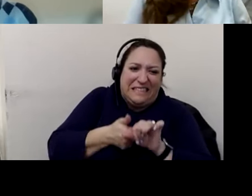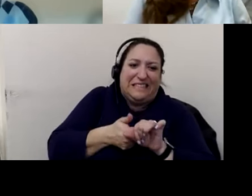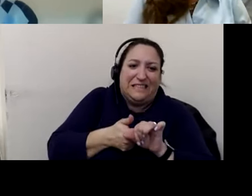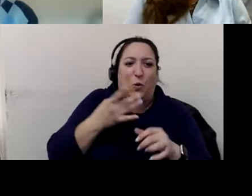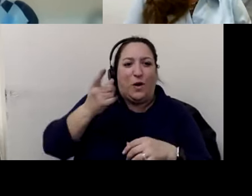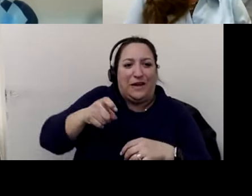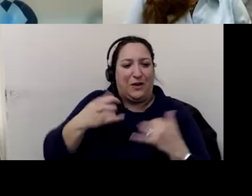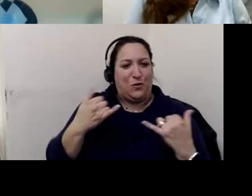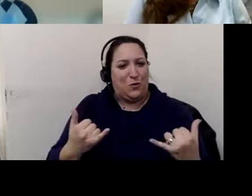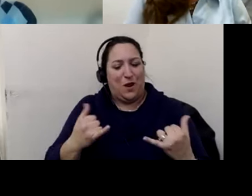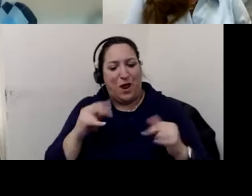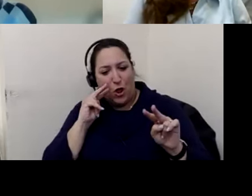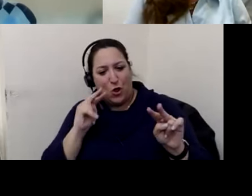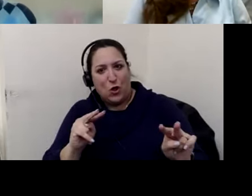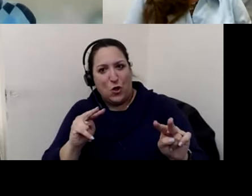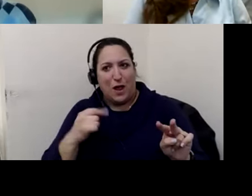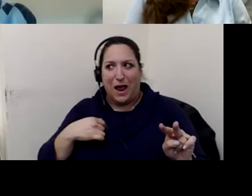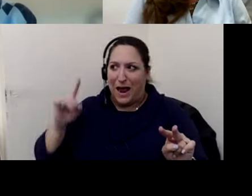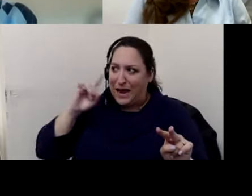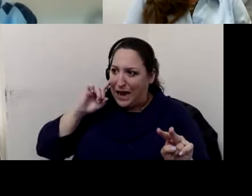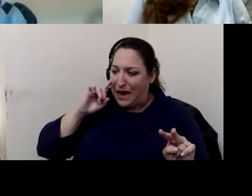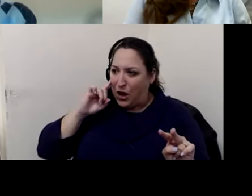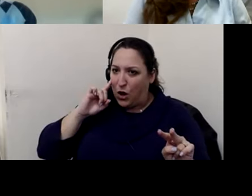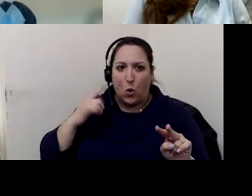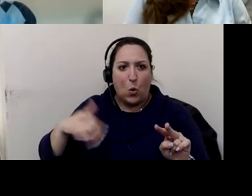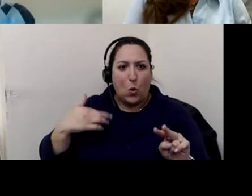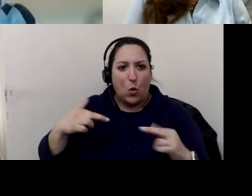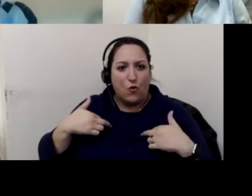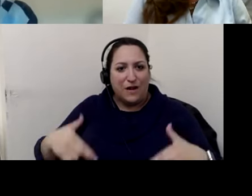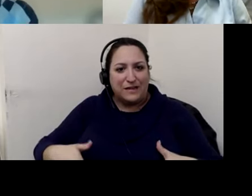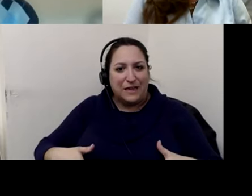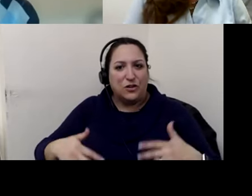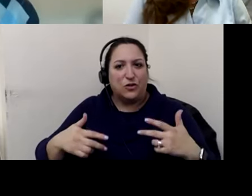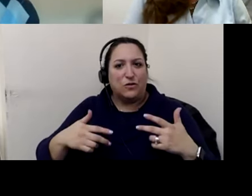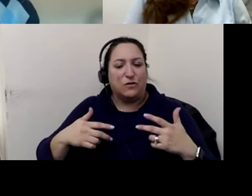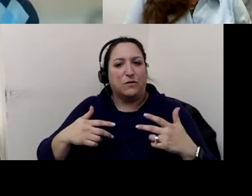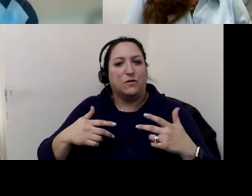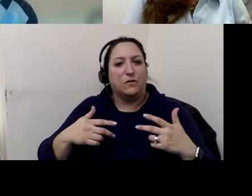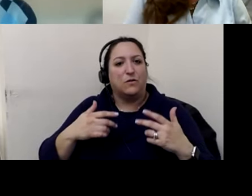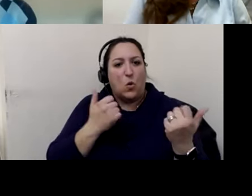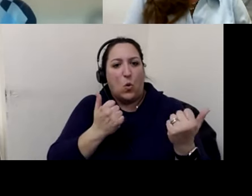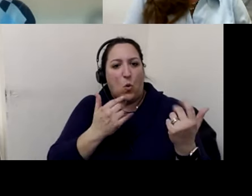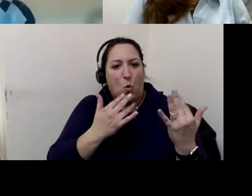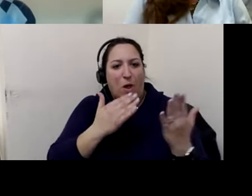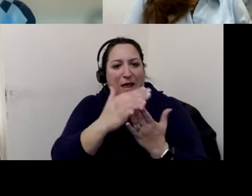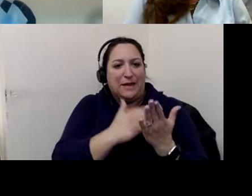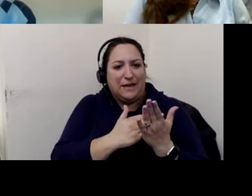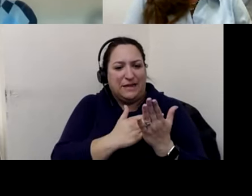look today and hear that our residential wait list has